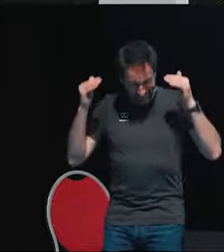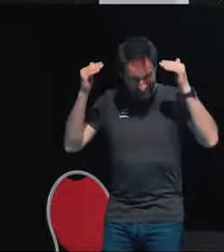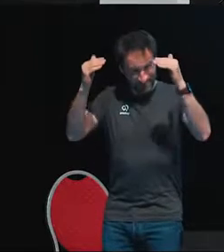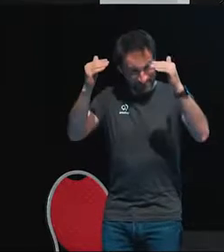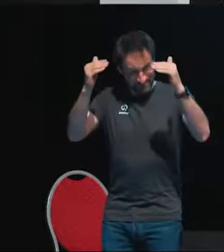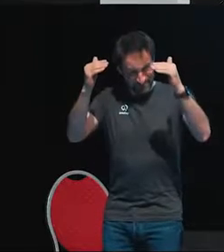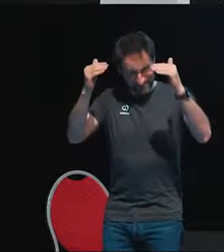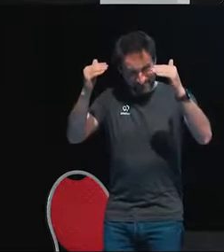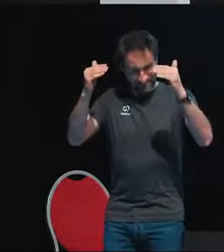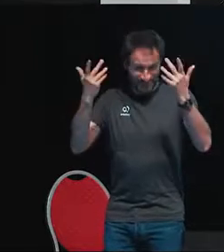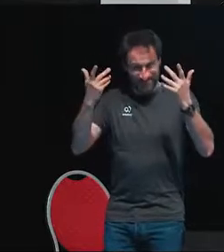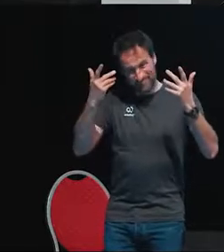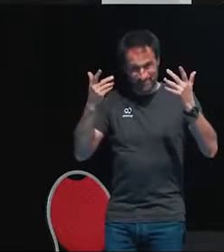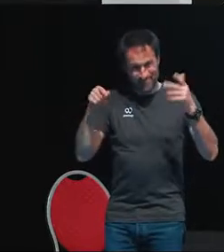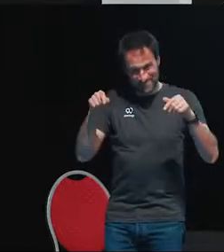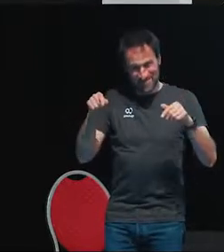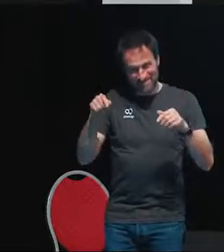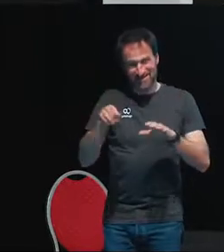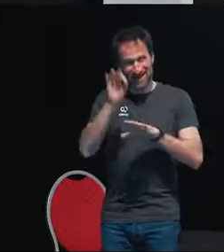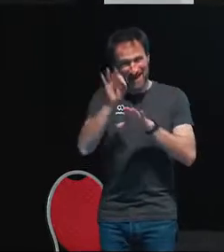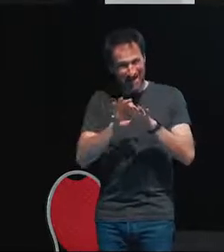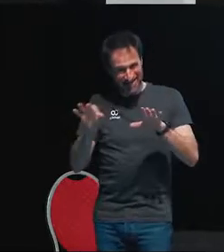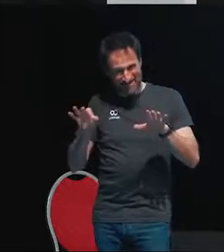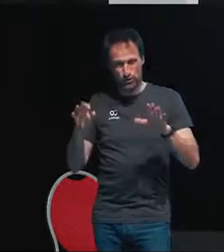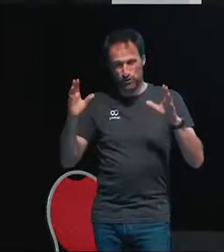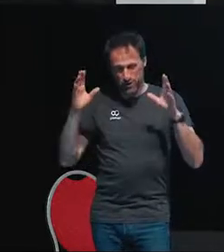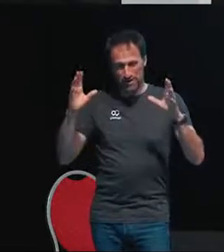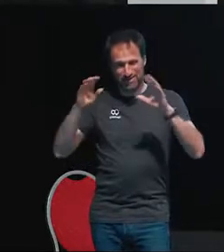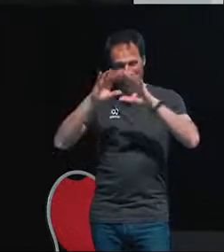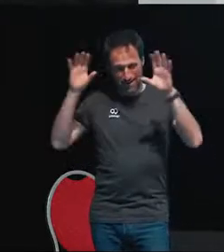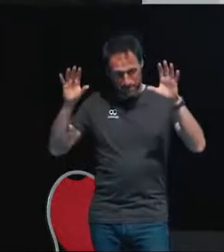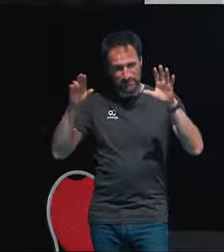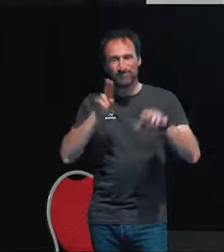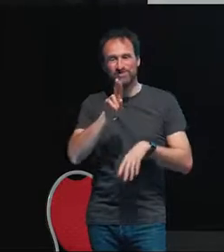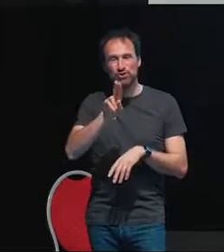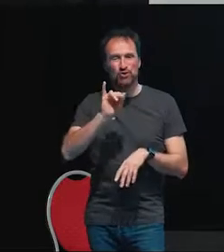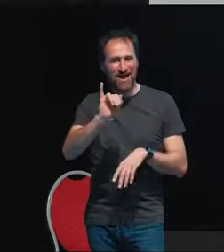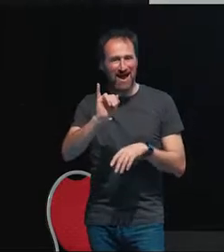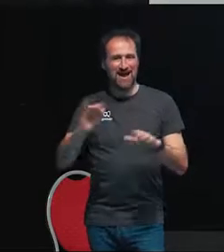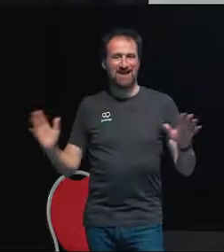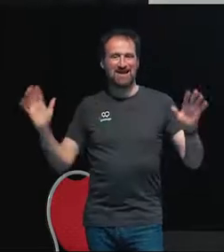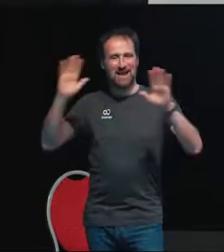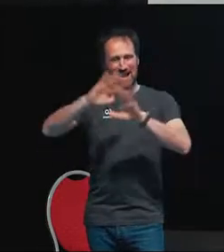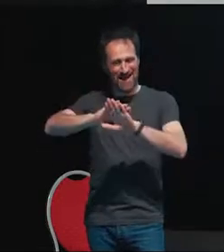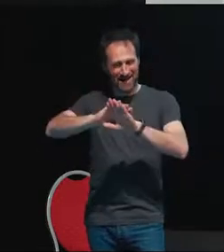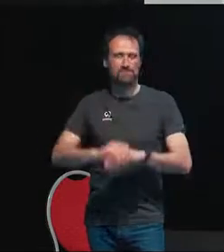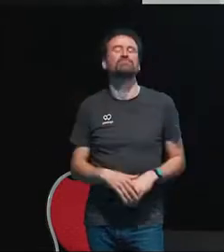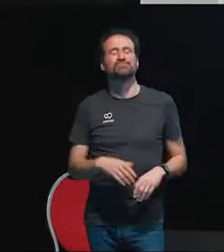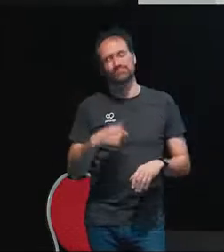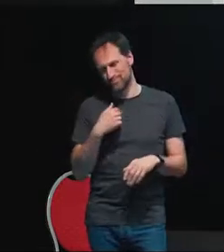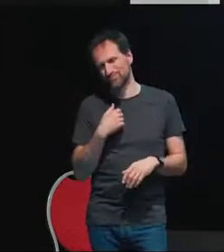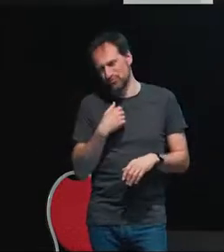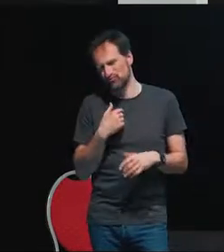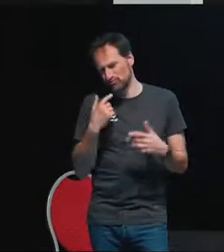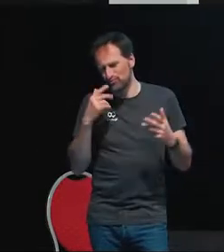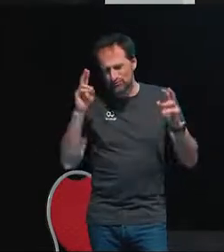you know immaculate architecture diagram is the UI layer I like to think about